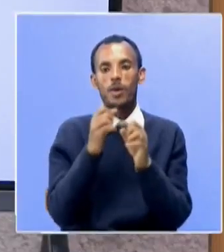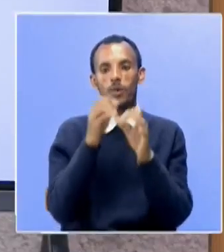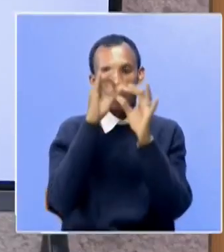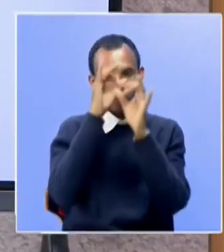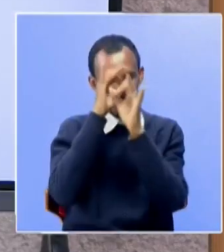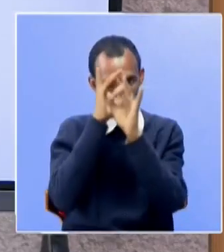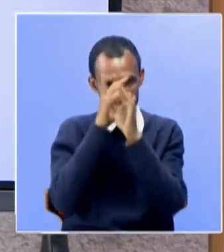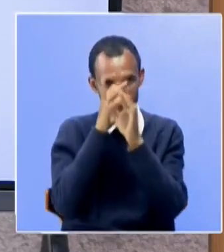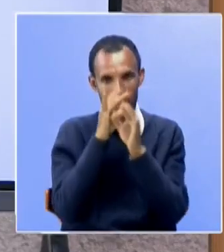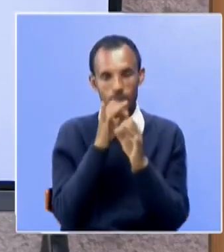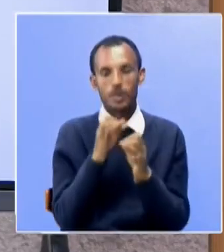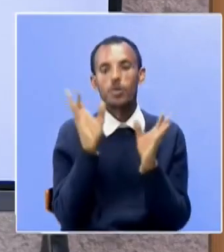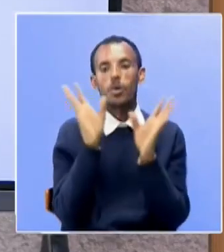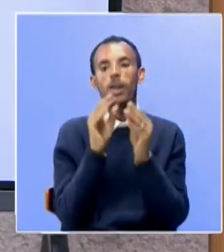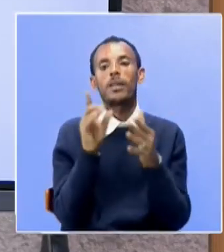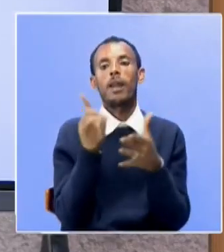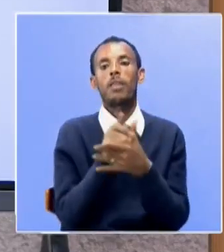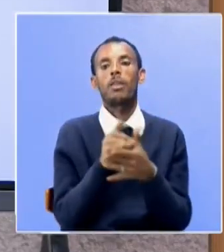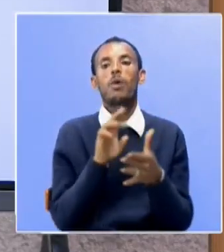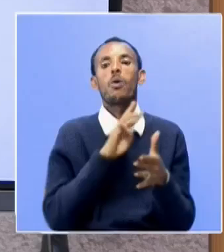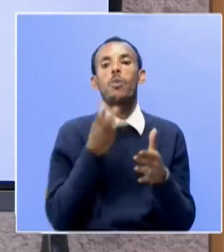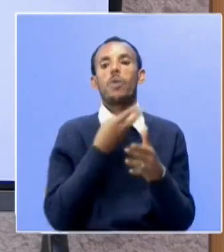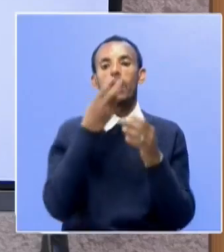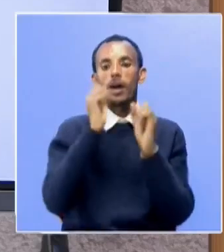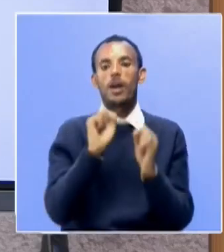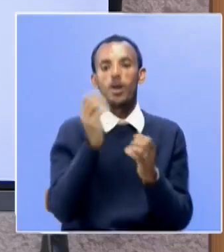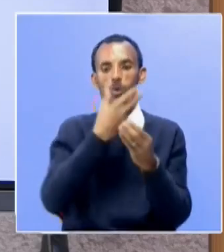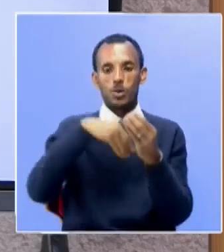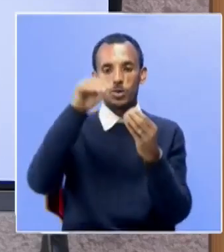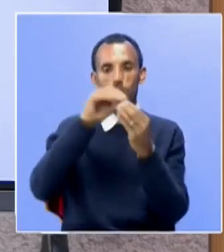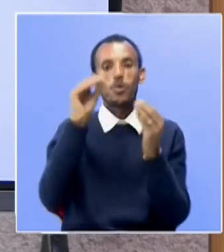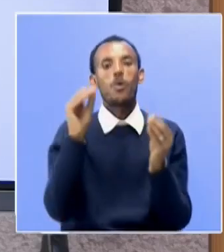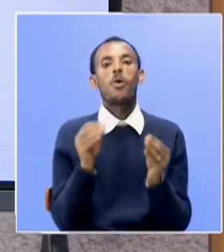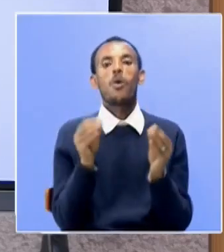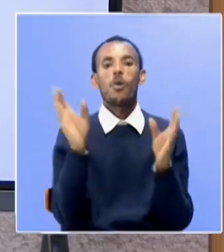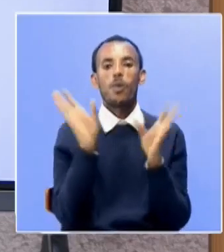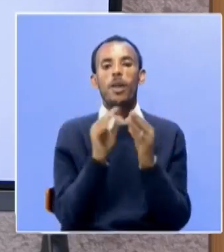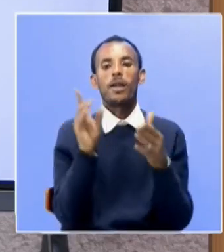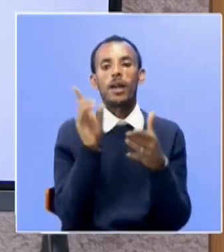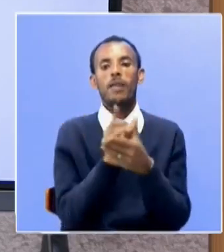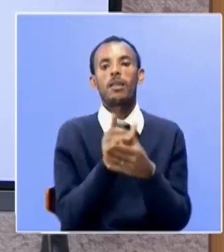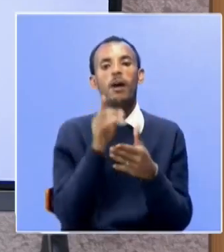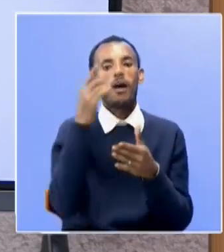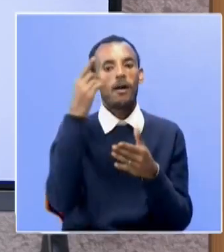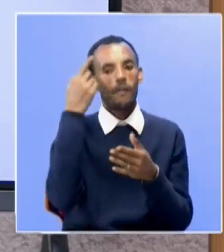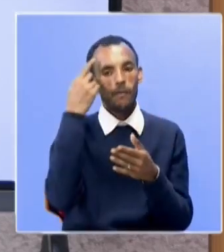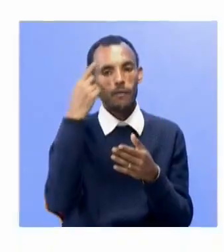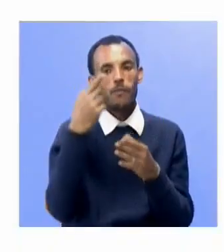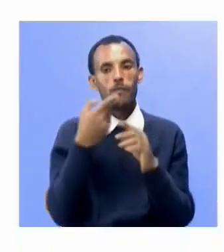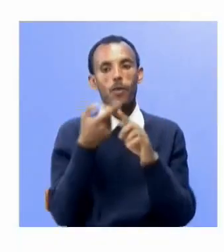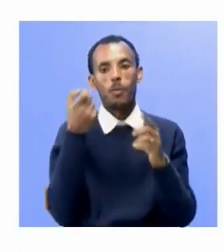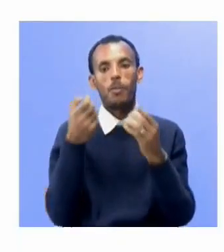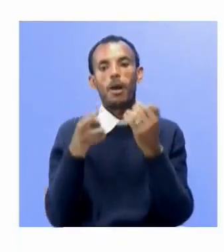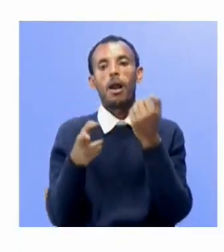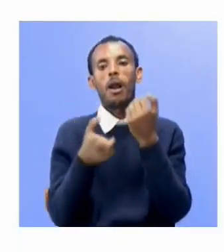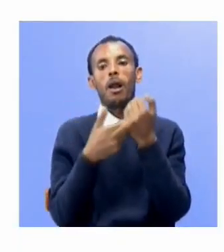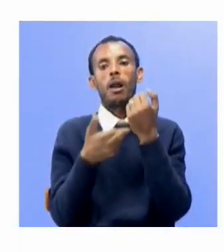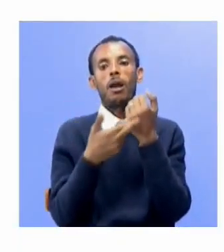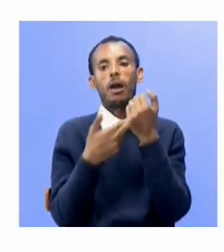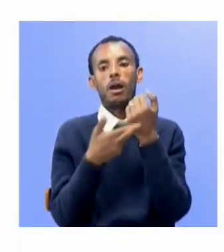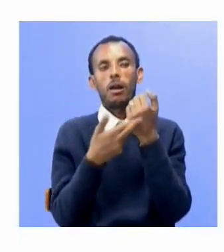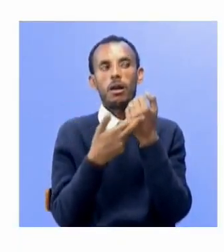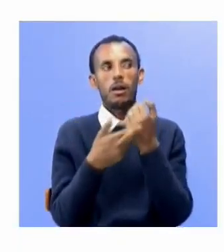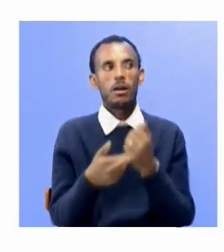And we can also collect data from records. We can collect data from